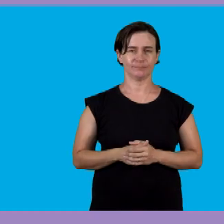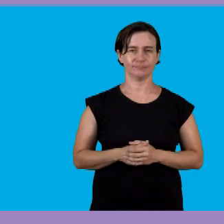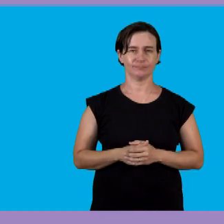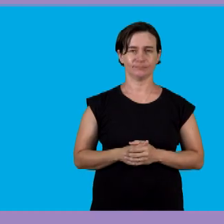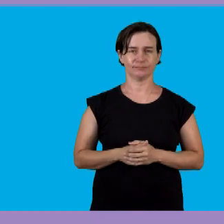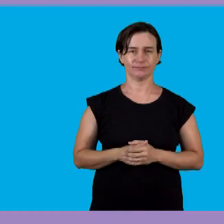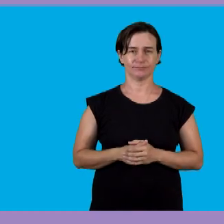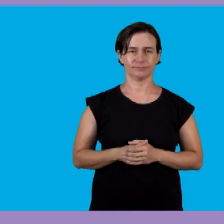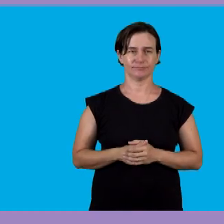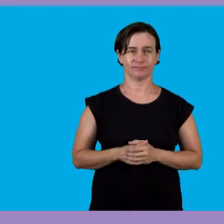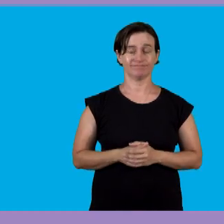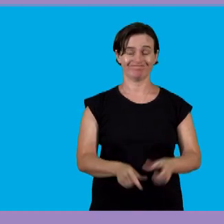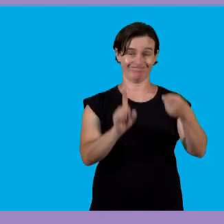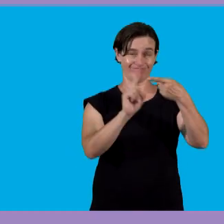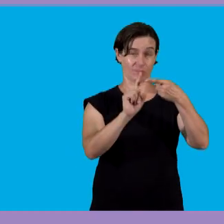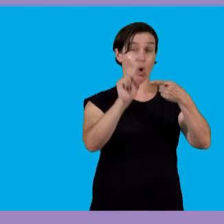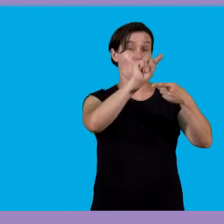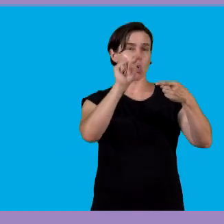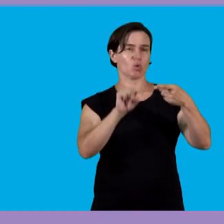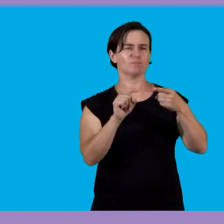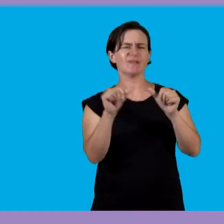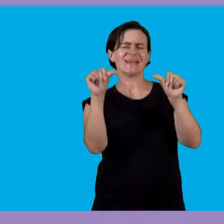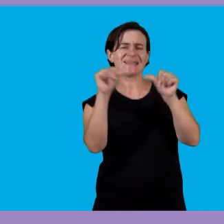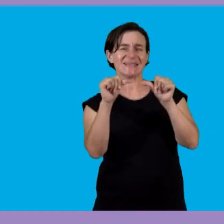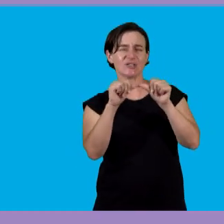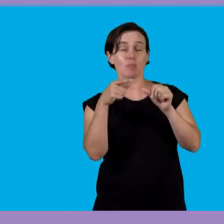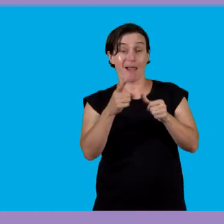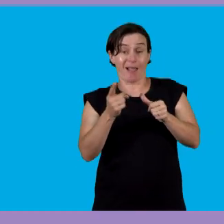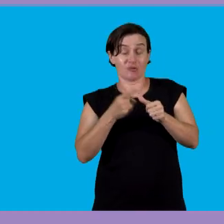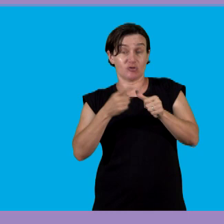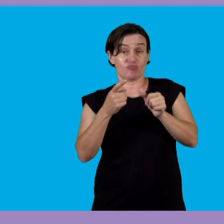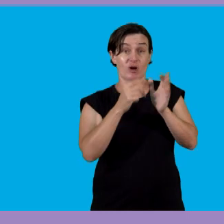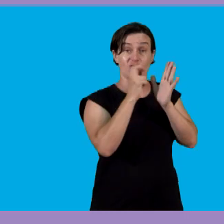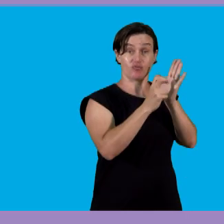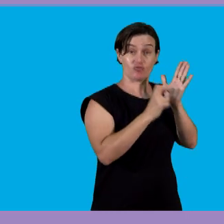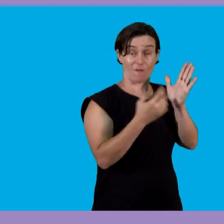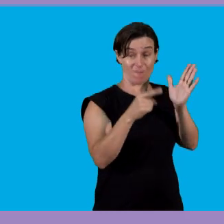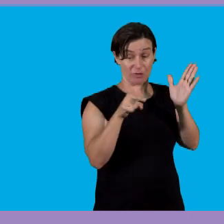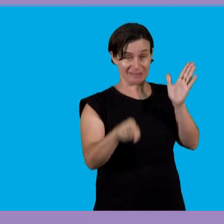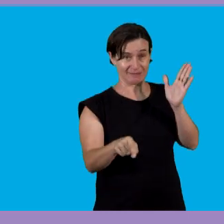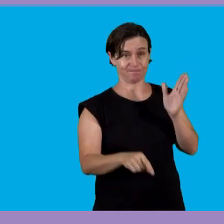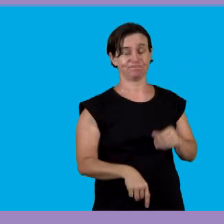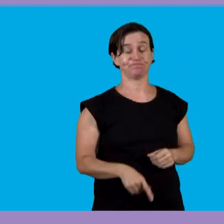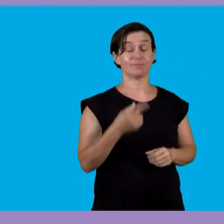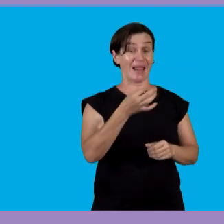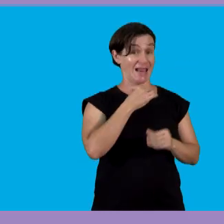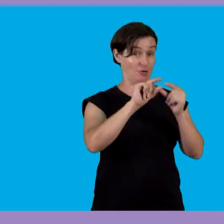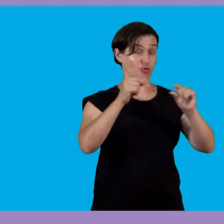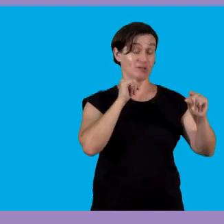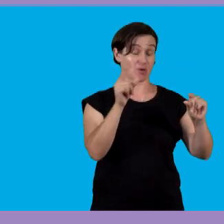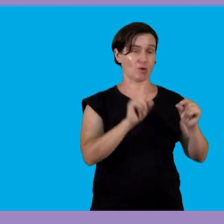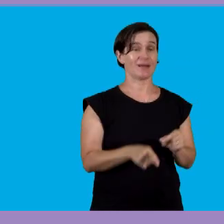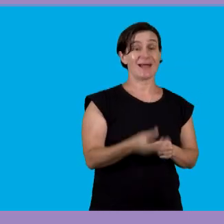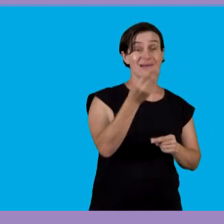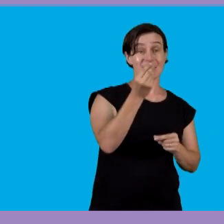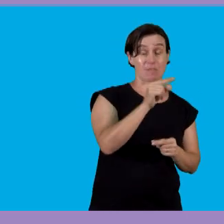first one there says, determine an algebraic rule for the following rule. It says there a number is divided by 3 and